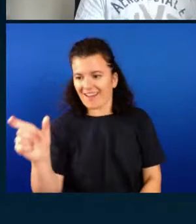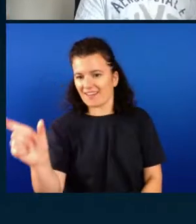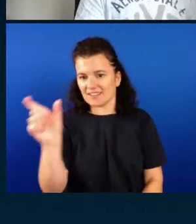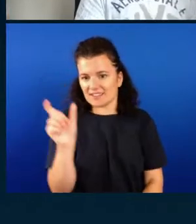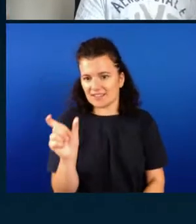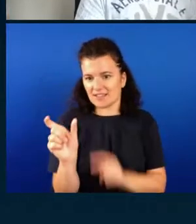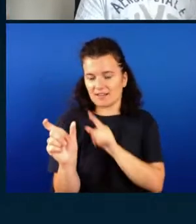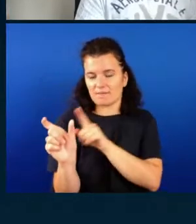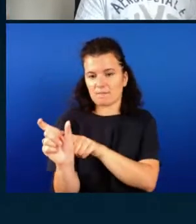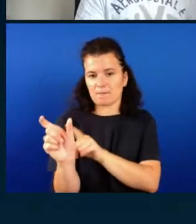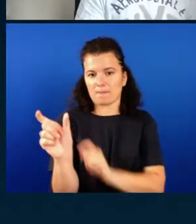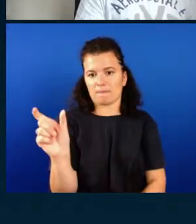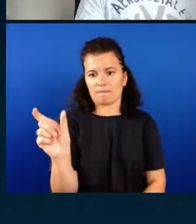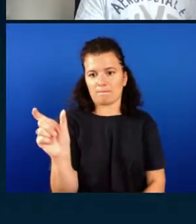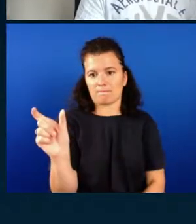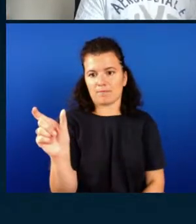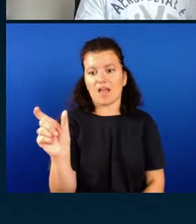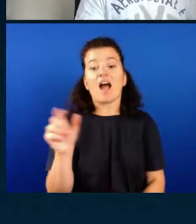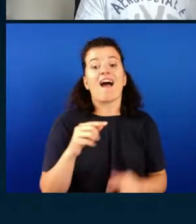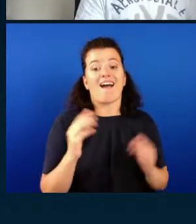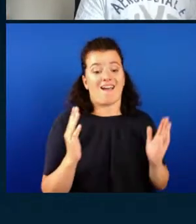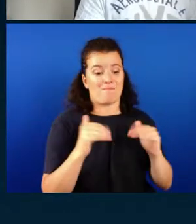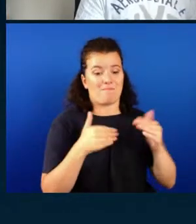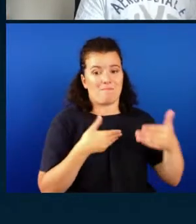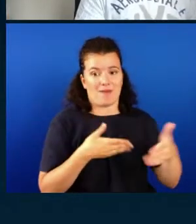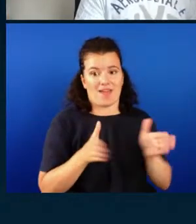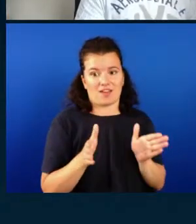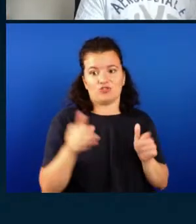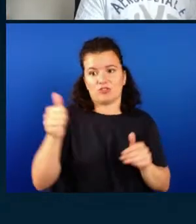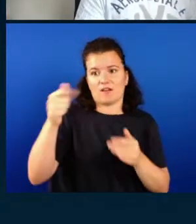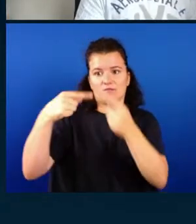ready in a minute.